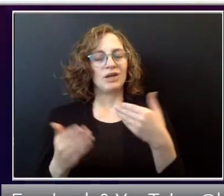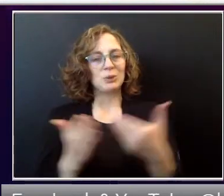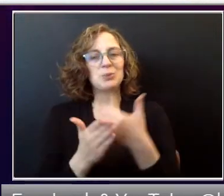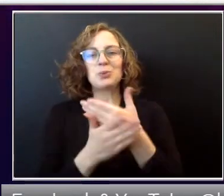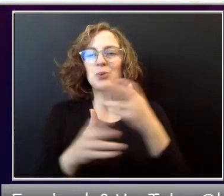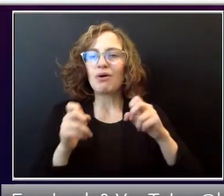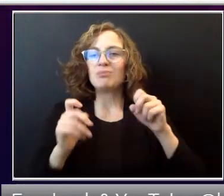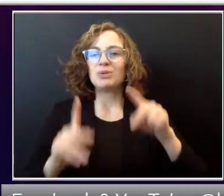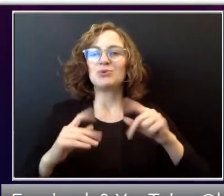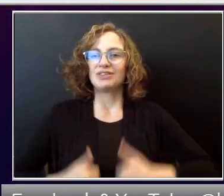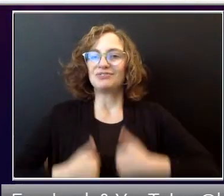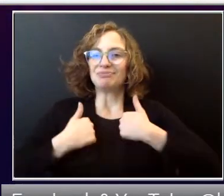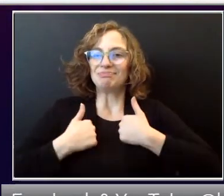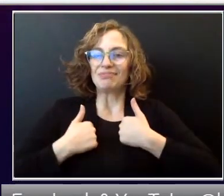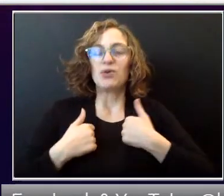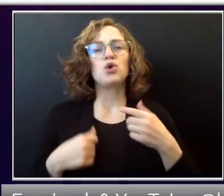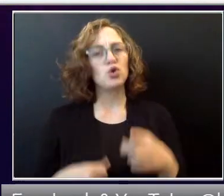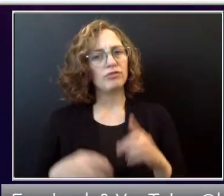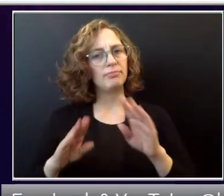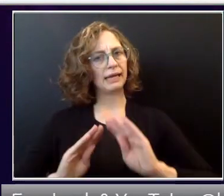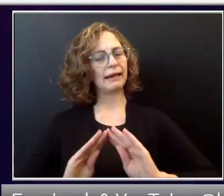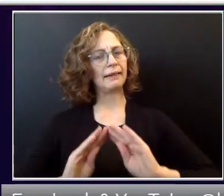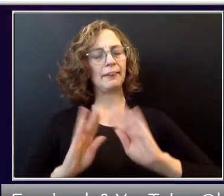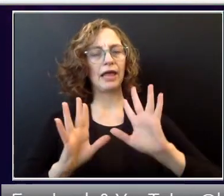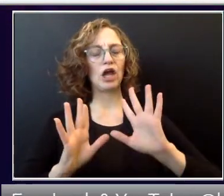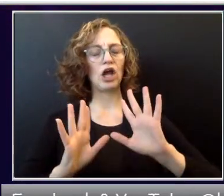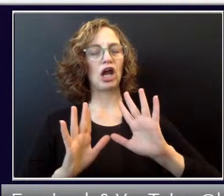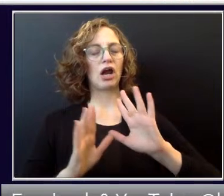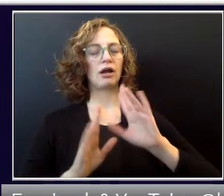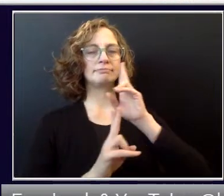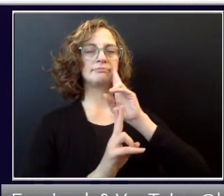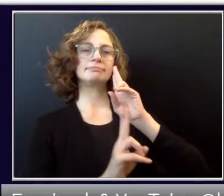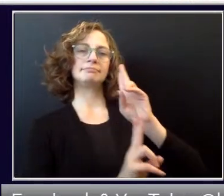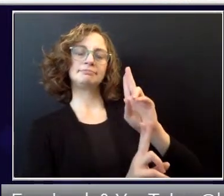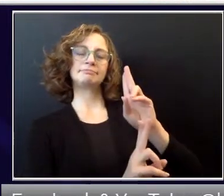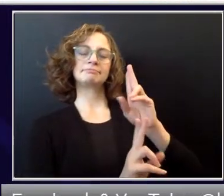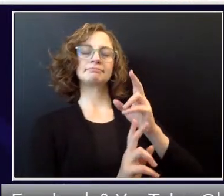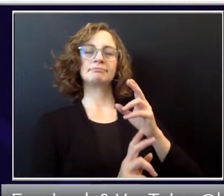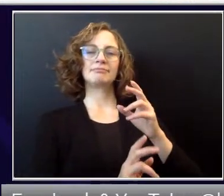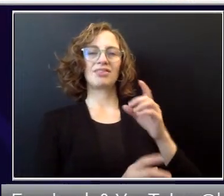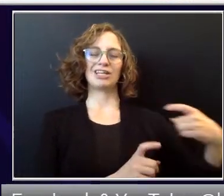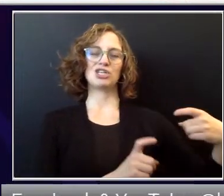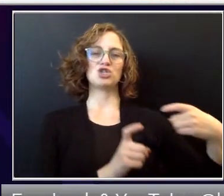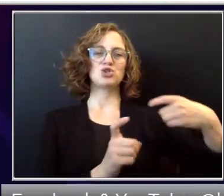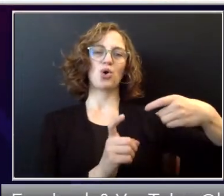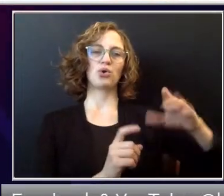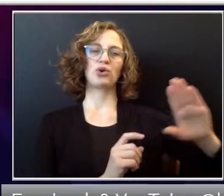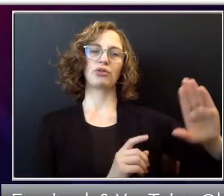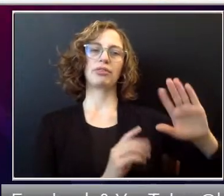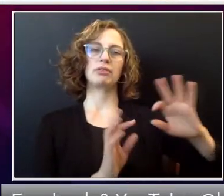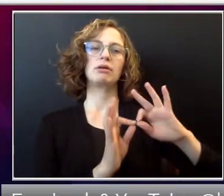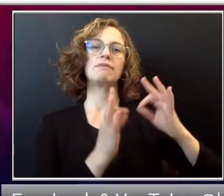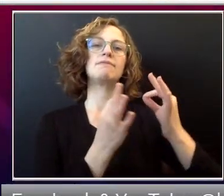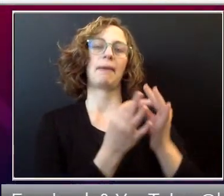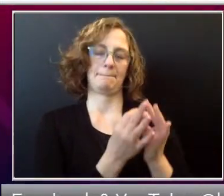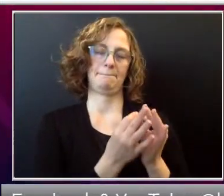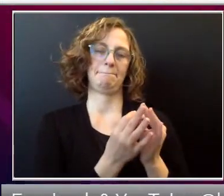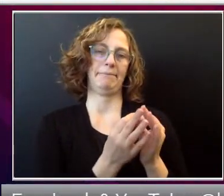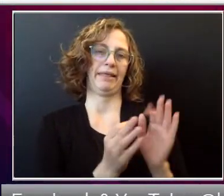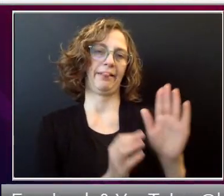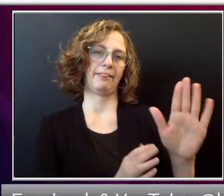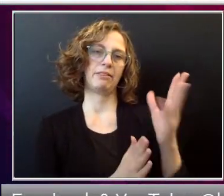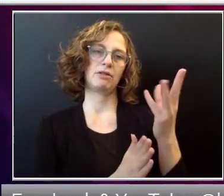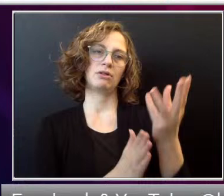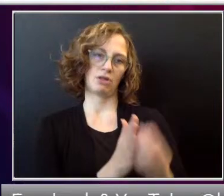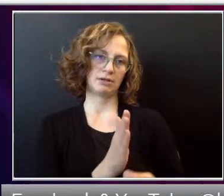clear in recognizing the donor family and the loss that this other family had